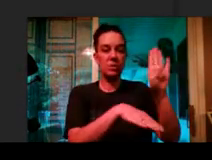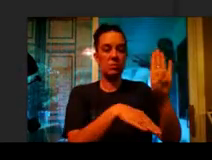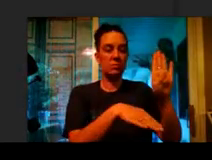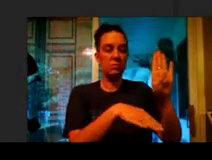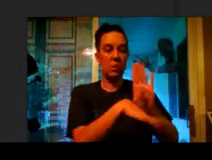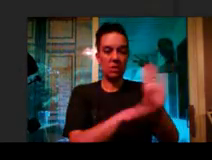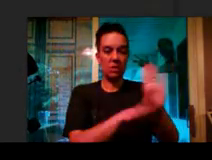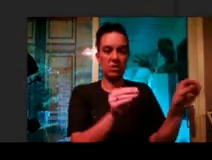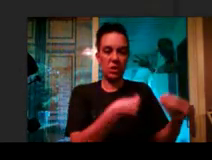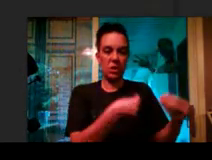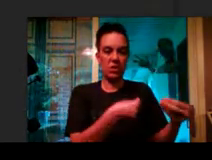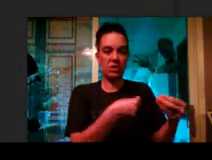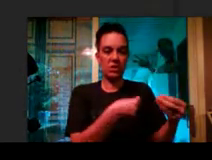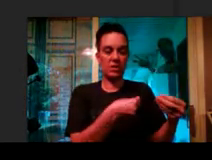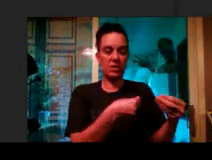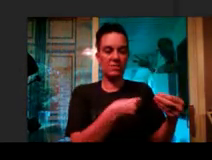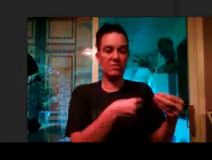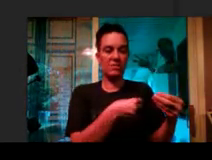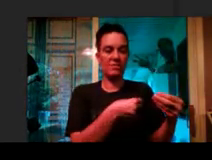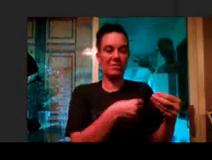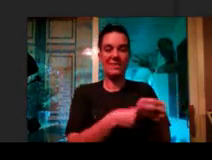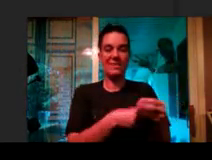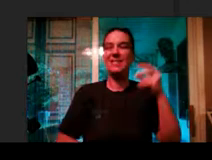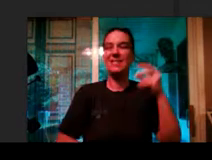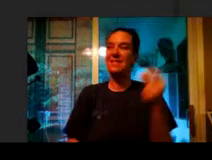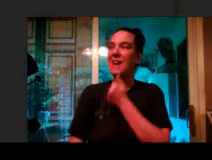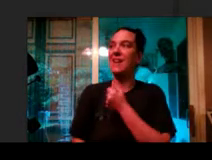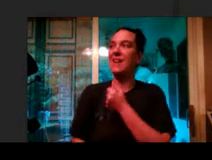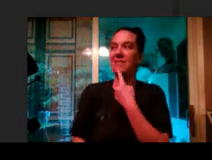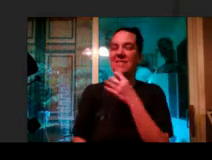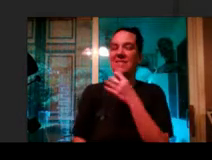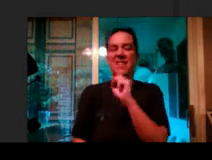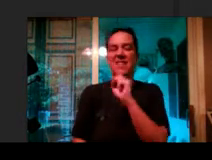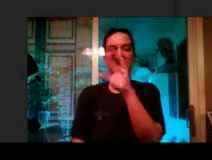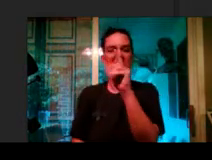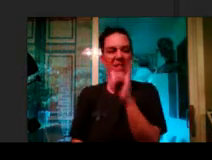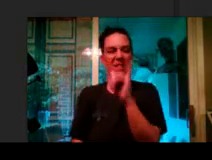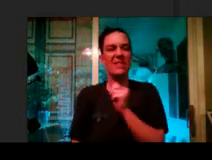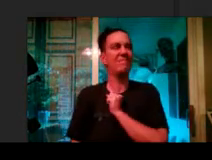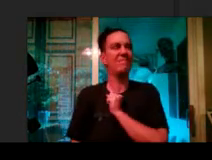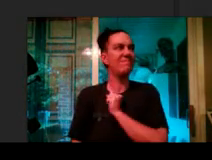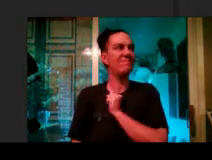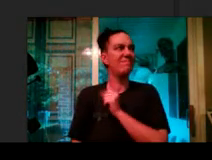them. Darn, said Scotty, I really wanted some flan.